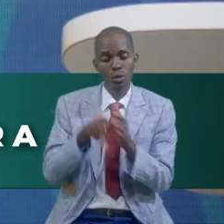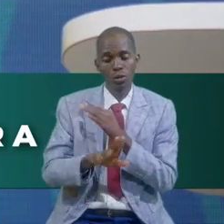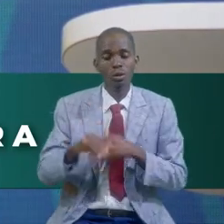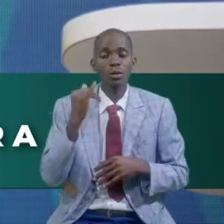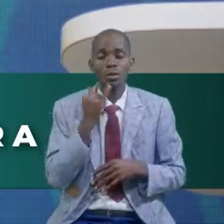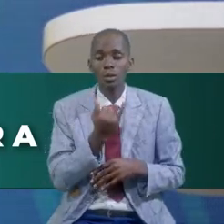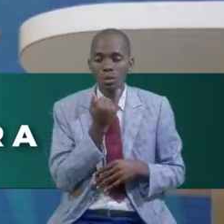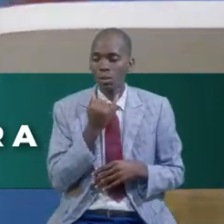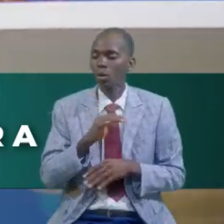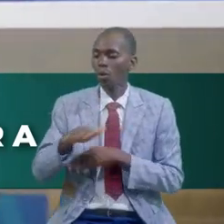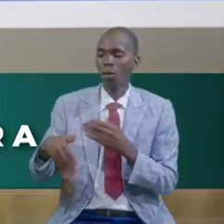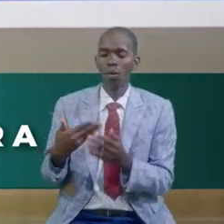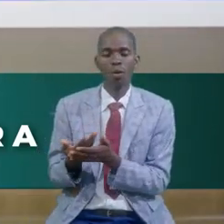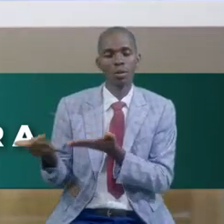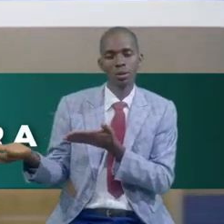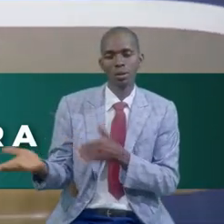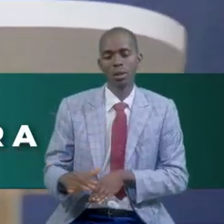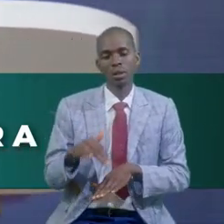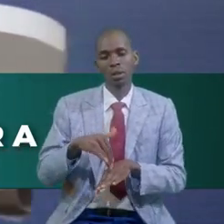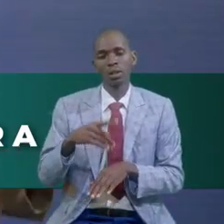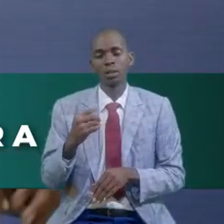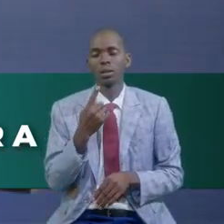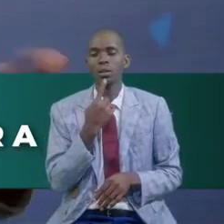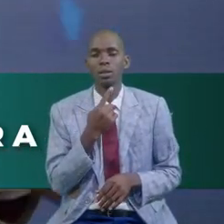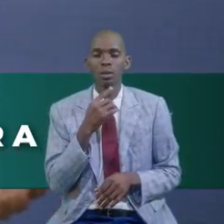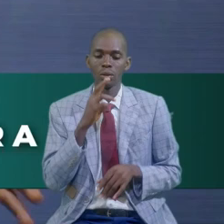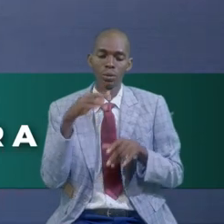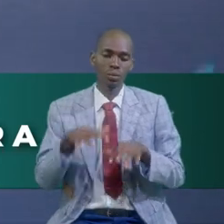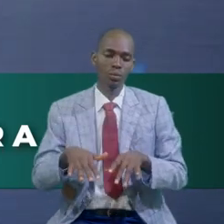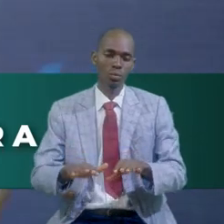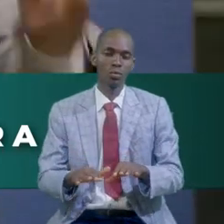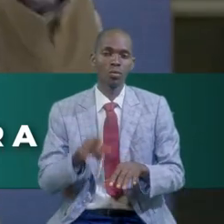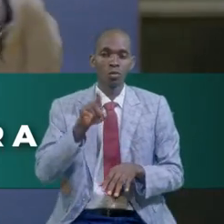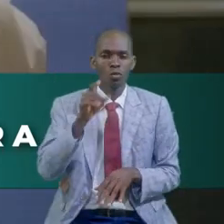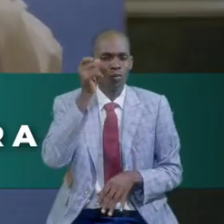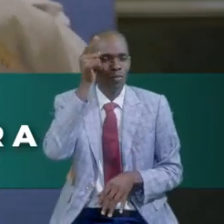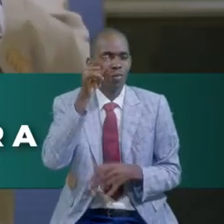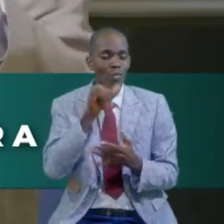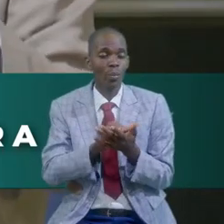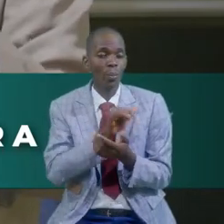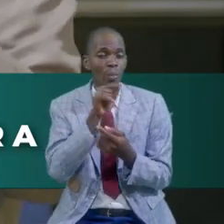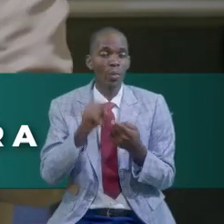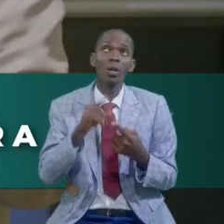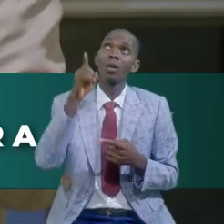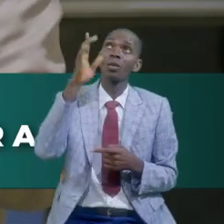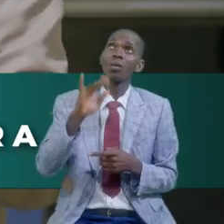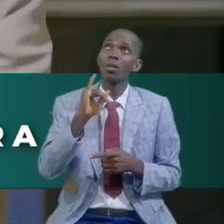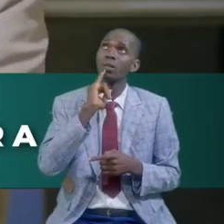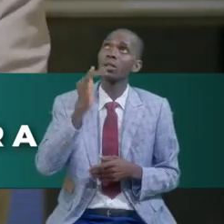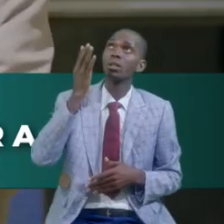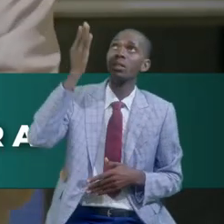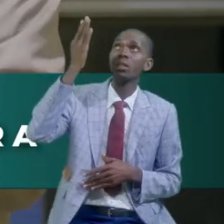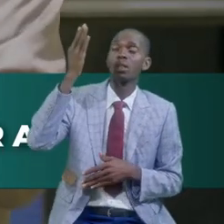Sea. We understand that when God is on the throne, not a Pharaoh